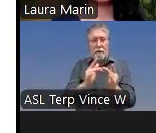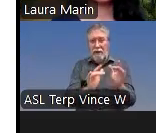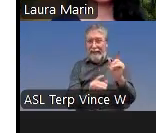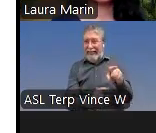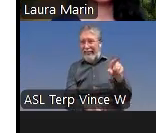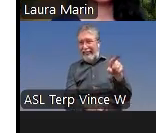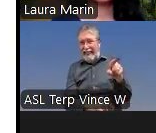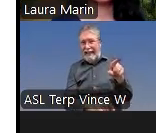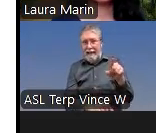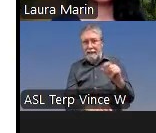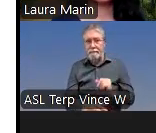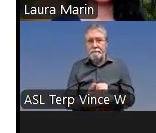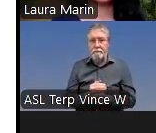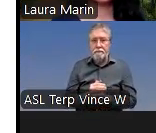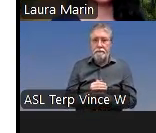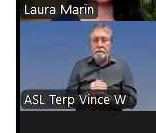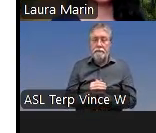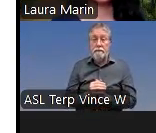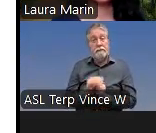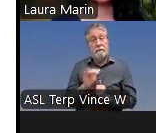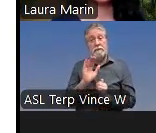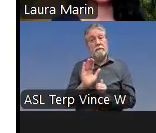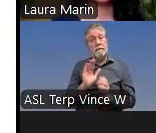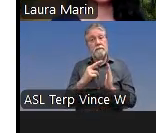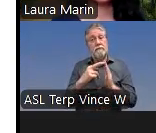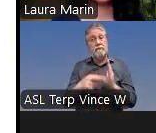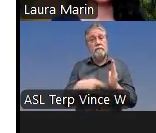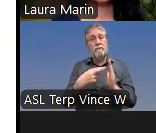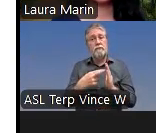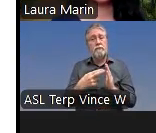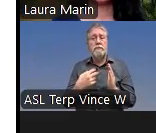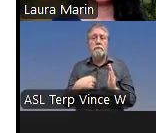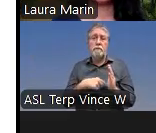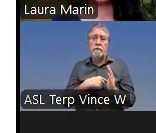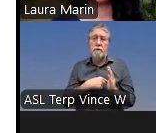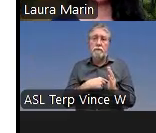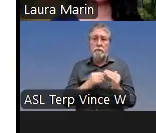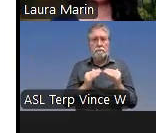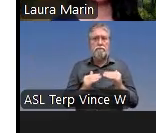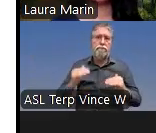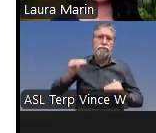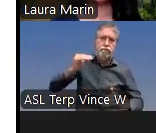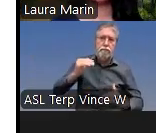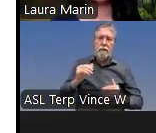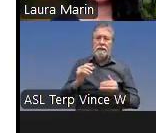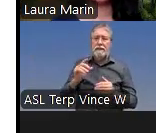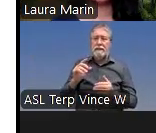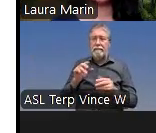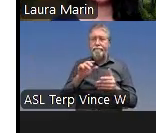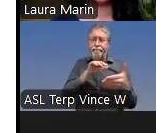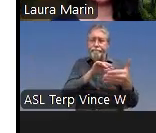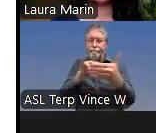in that role, we play a disproportionate role in data delivery and so forth.